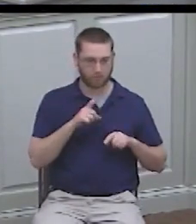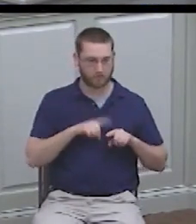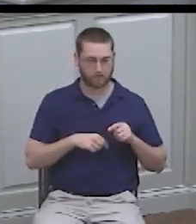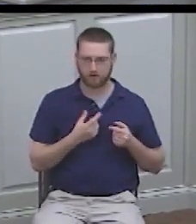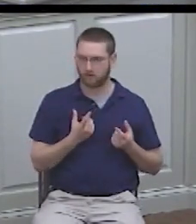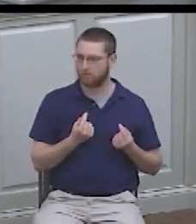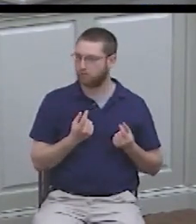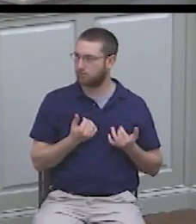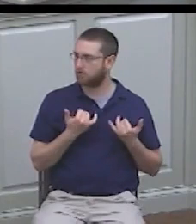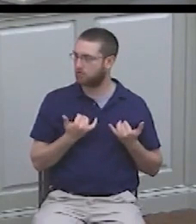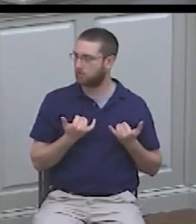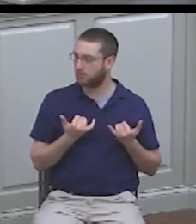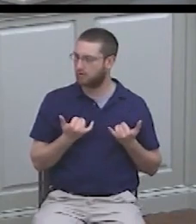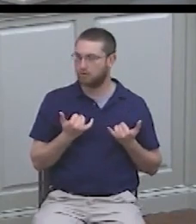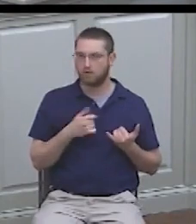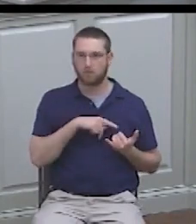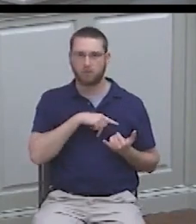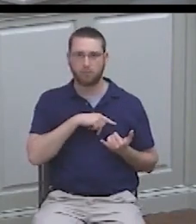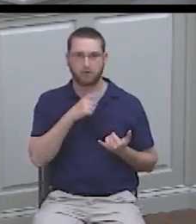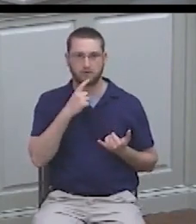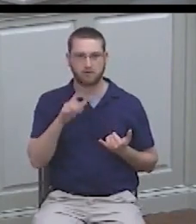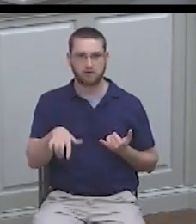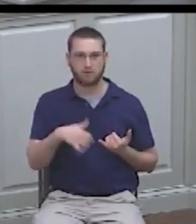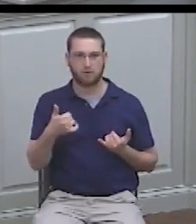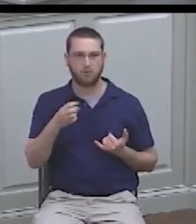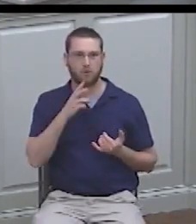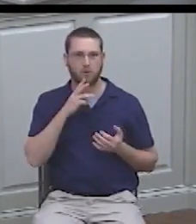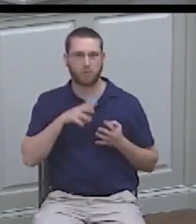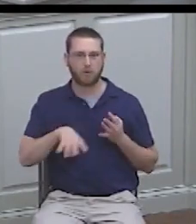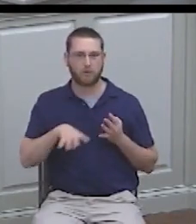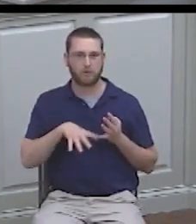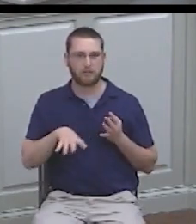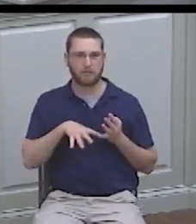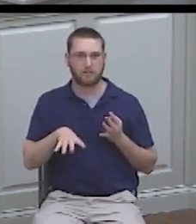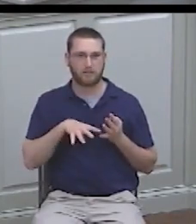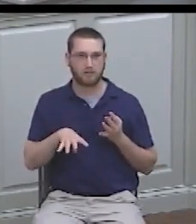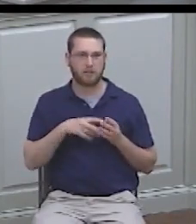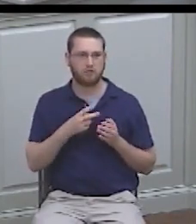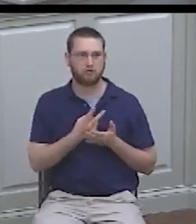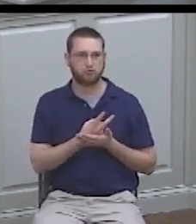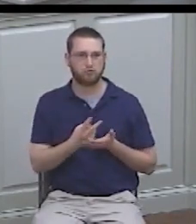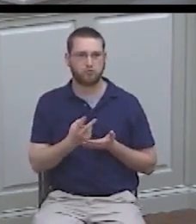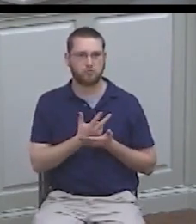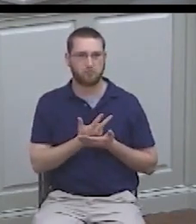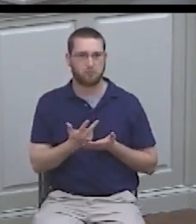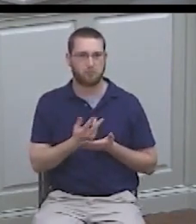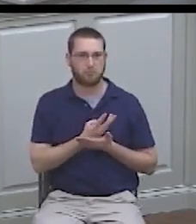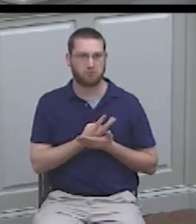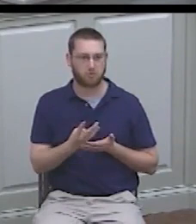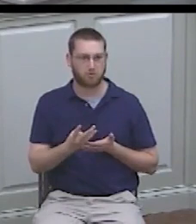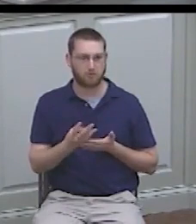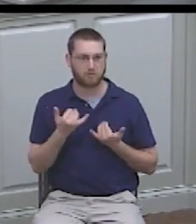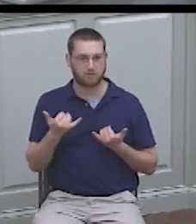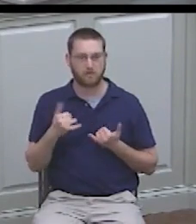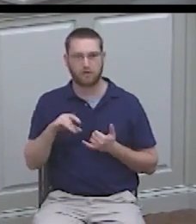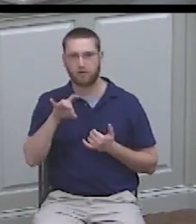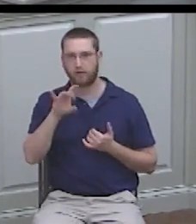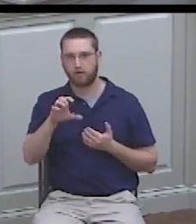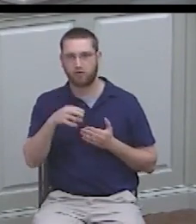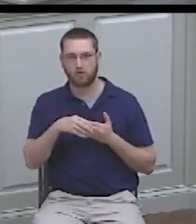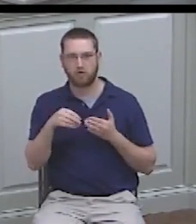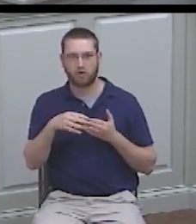Yeah, I think the other big thing is if somebody has a water leak, it's usually 2 or 3 weeks. Before they find it out, and now they got an $800 water